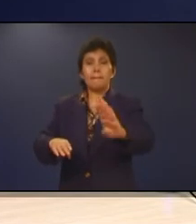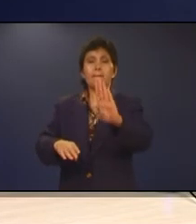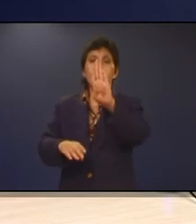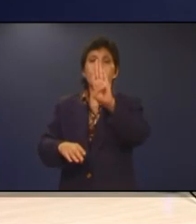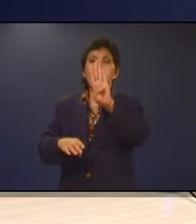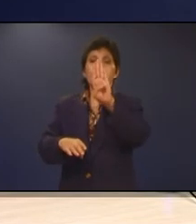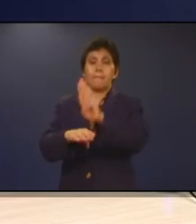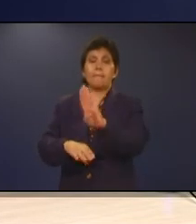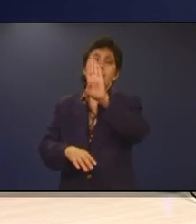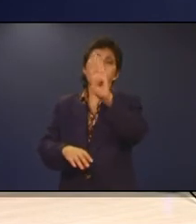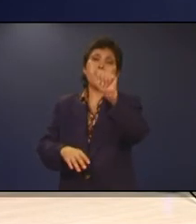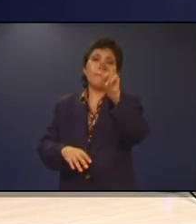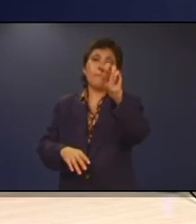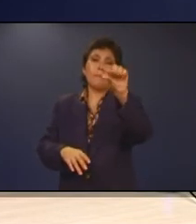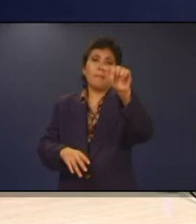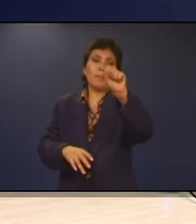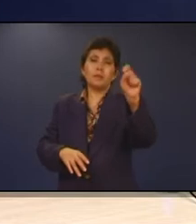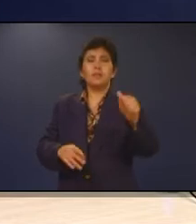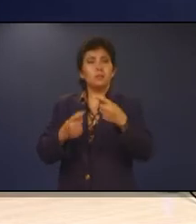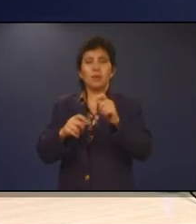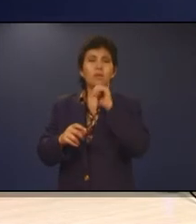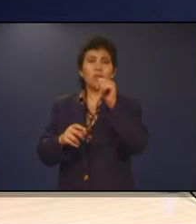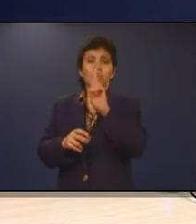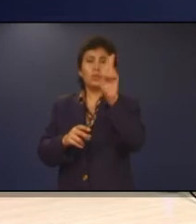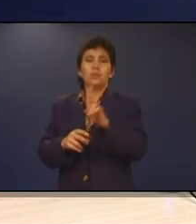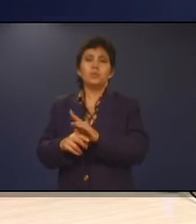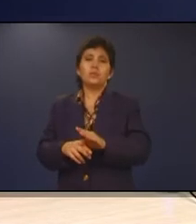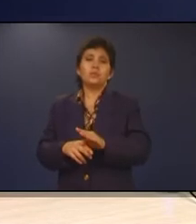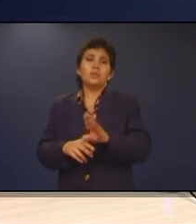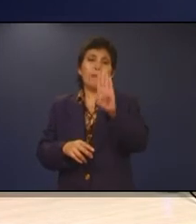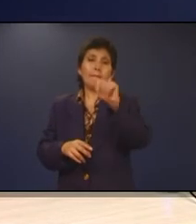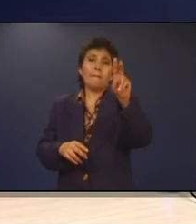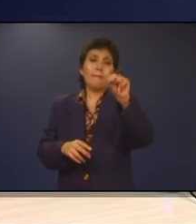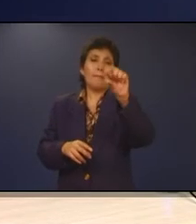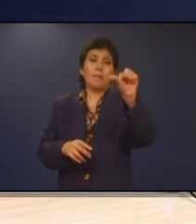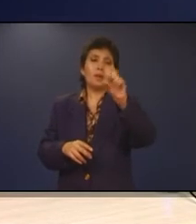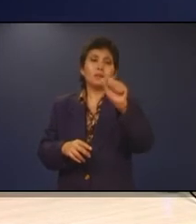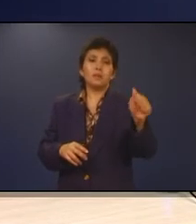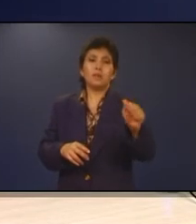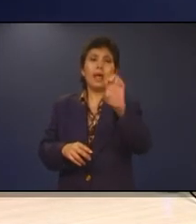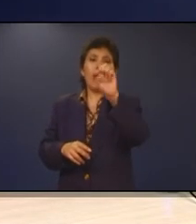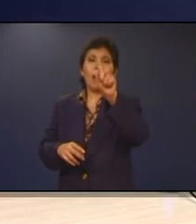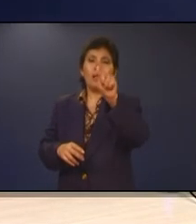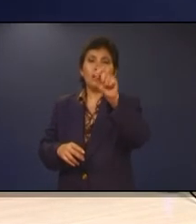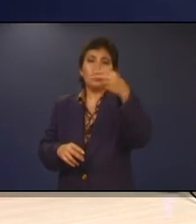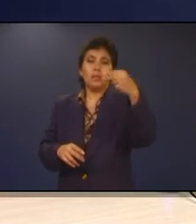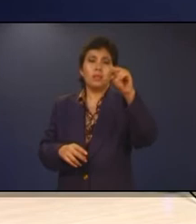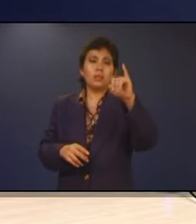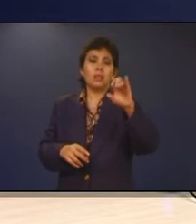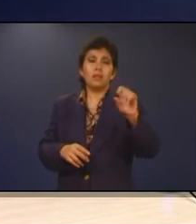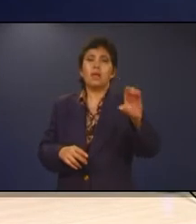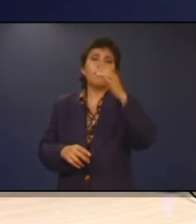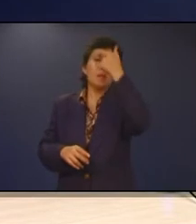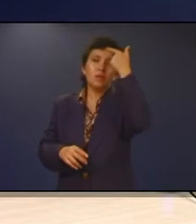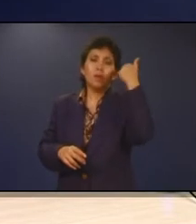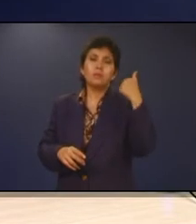the same, but try not to use erased when you say it. Try to use the word ethnic,